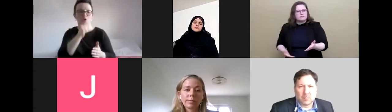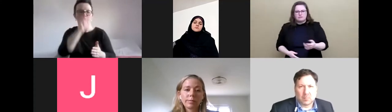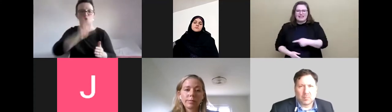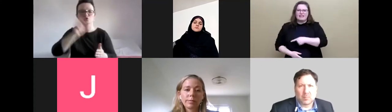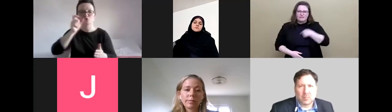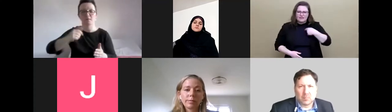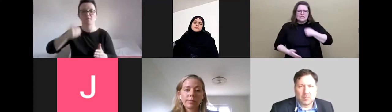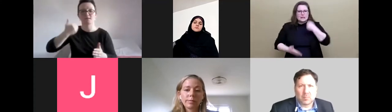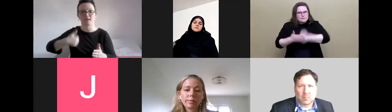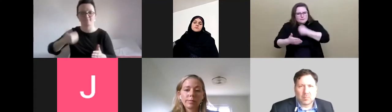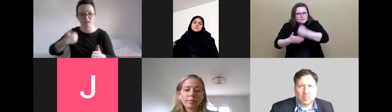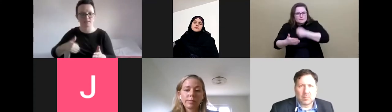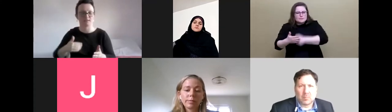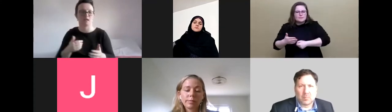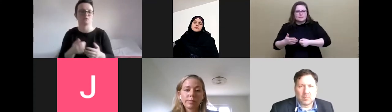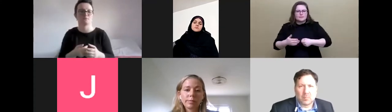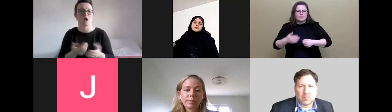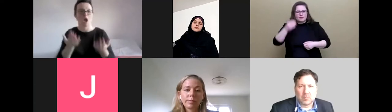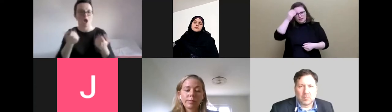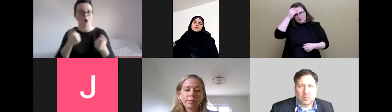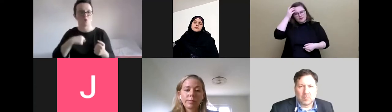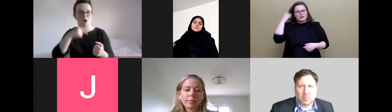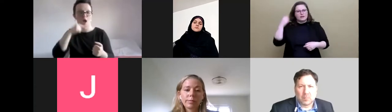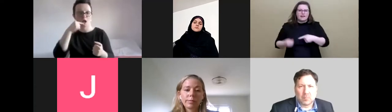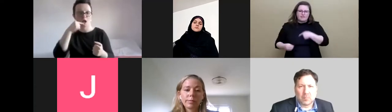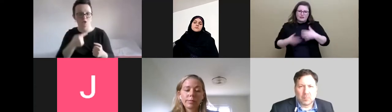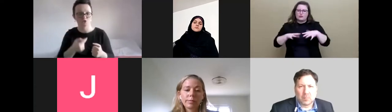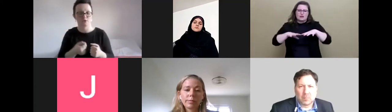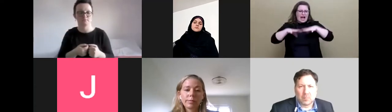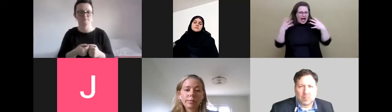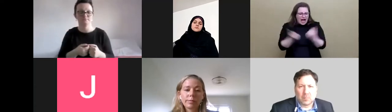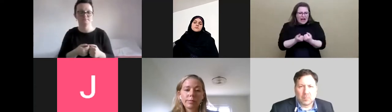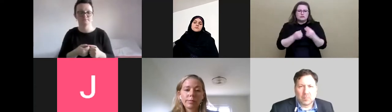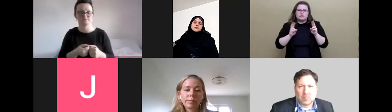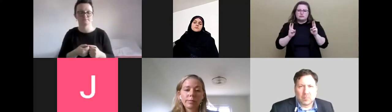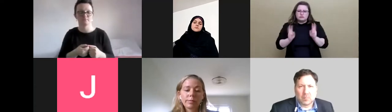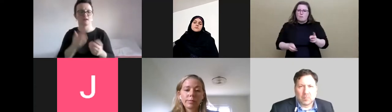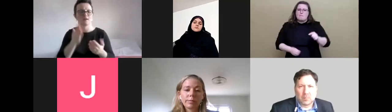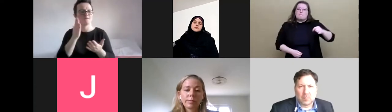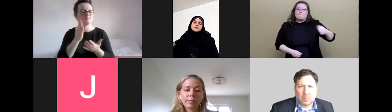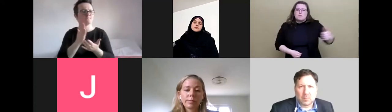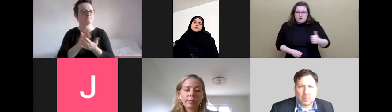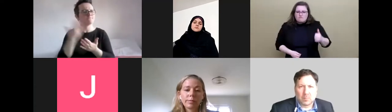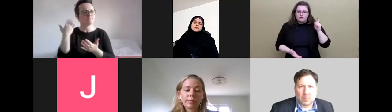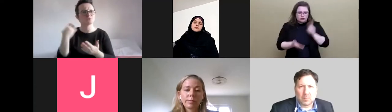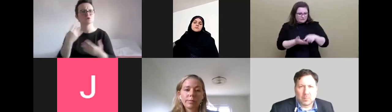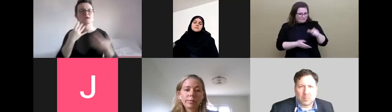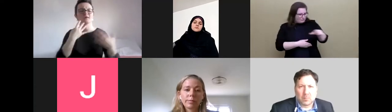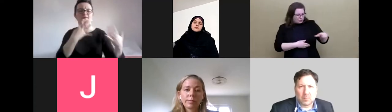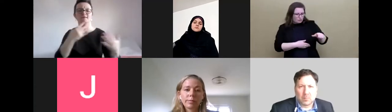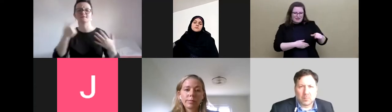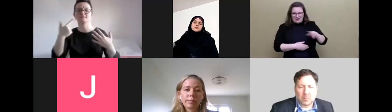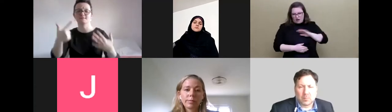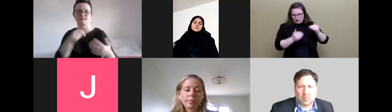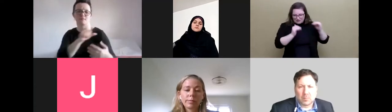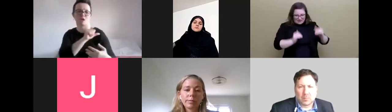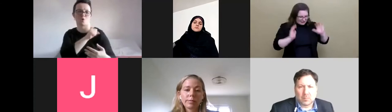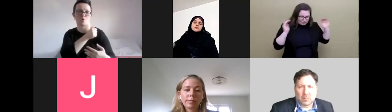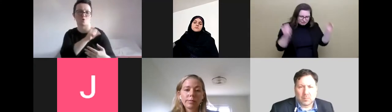it. We did what was necessary for persons with disabilities in general. And if I tell you that back